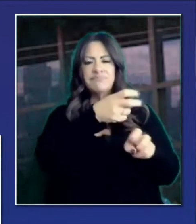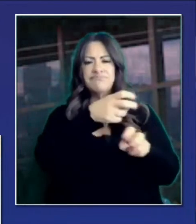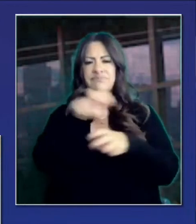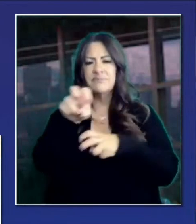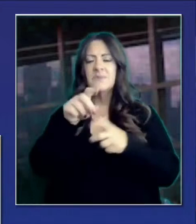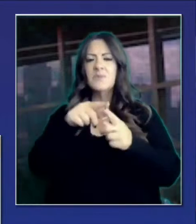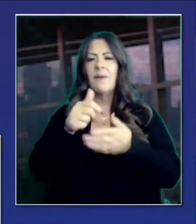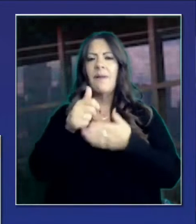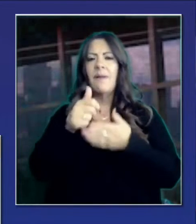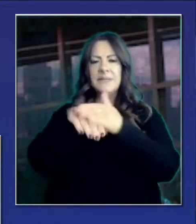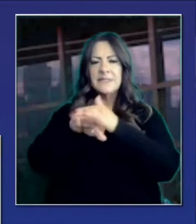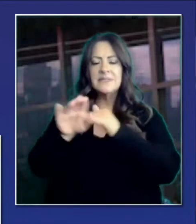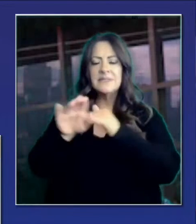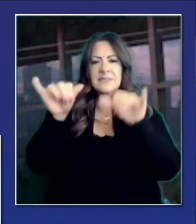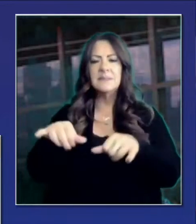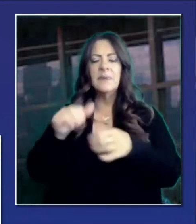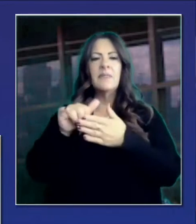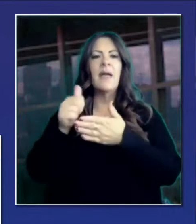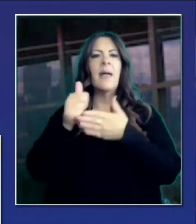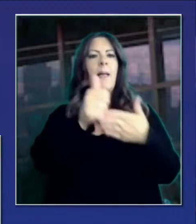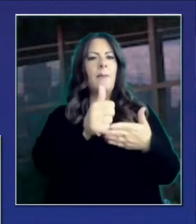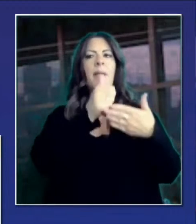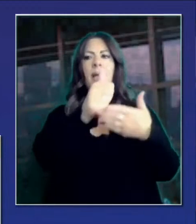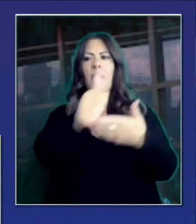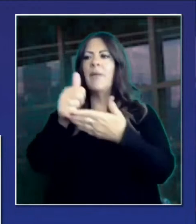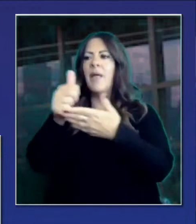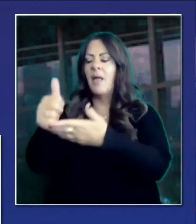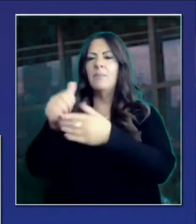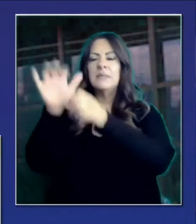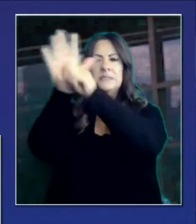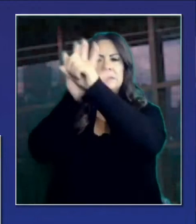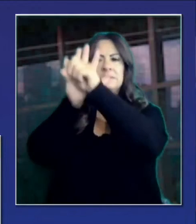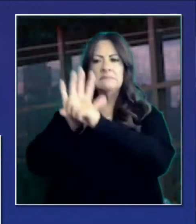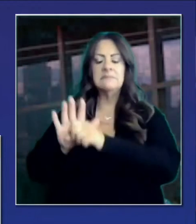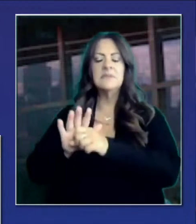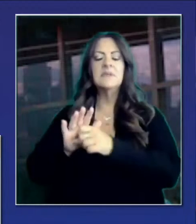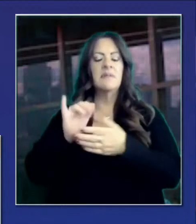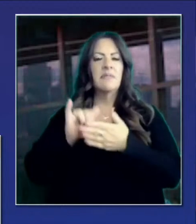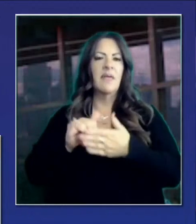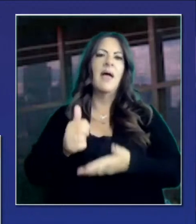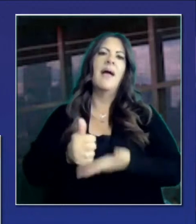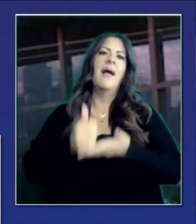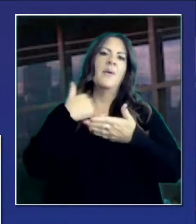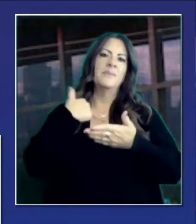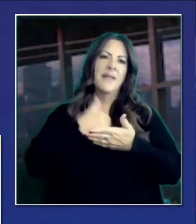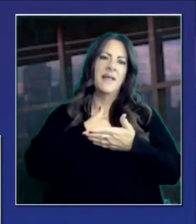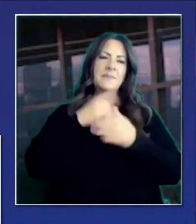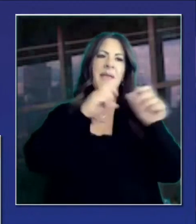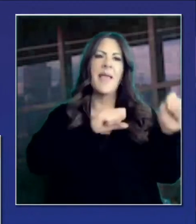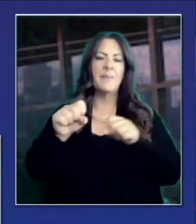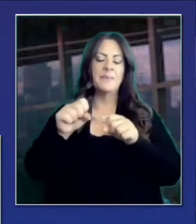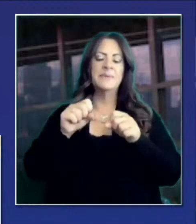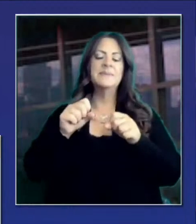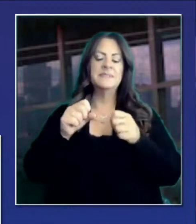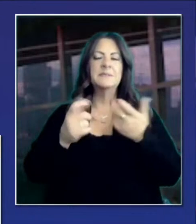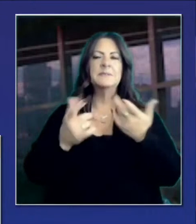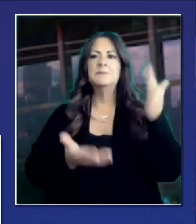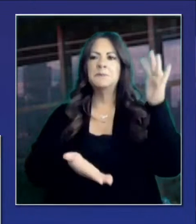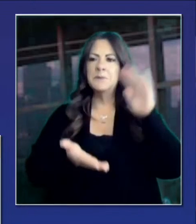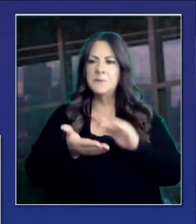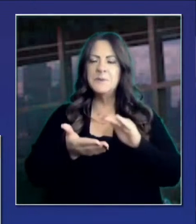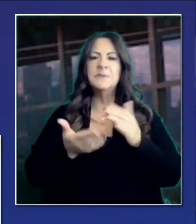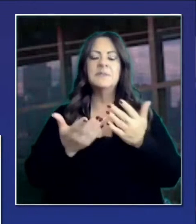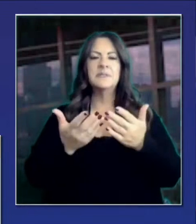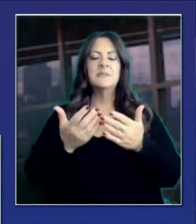aid system that exists within the regions. That has also helped advance our efforts to address and respond to